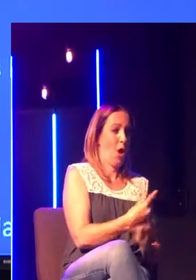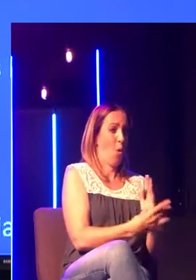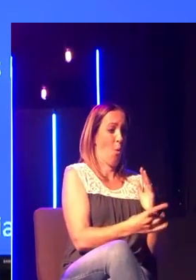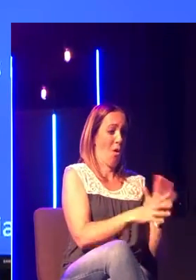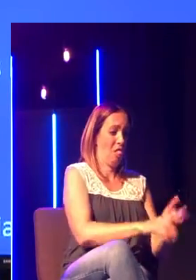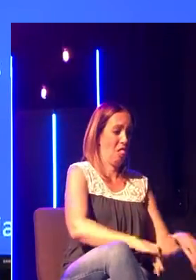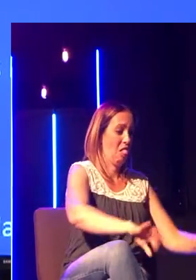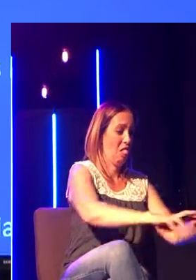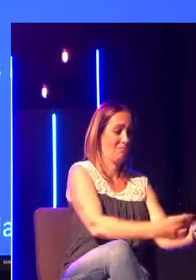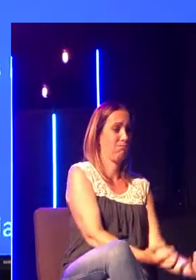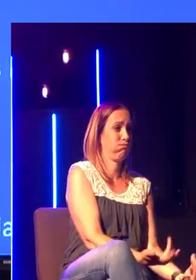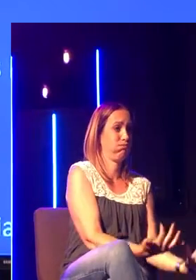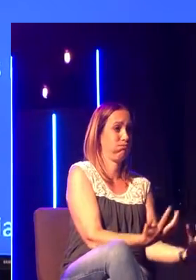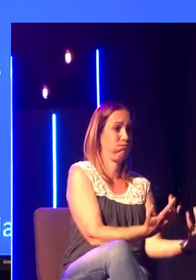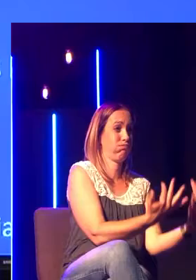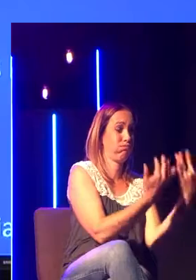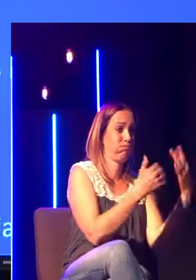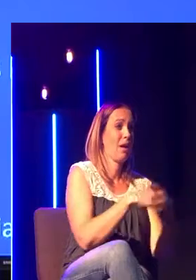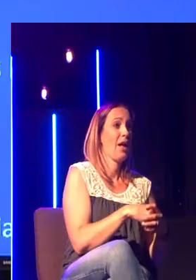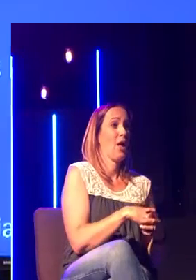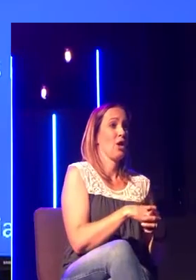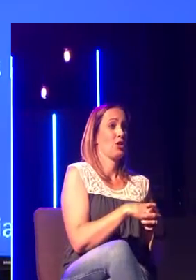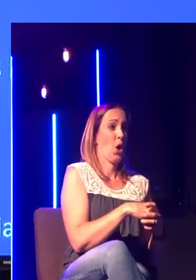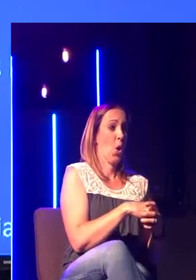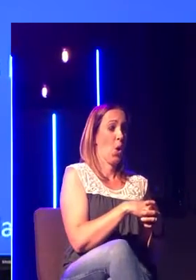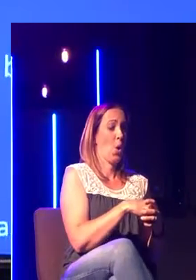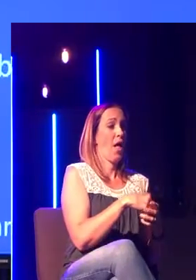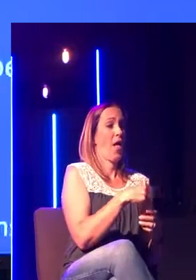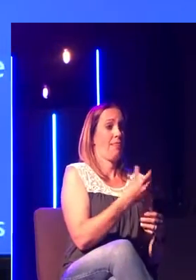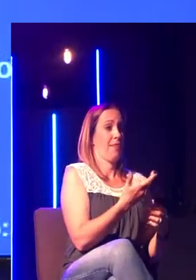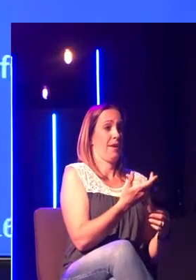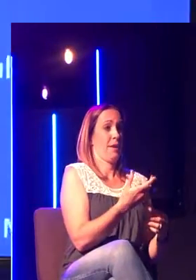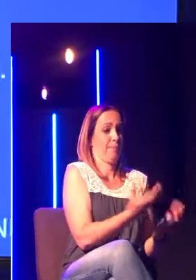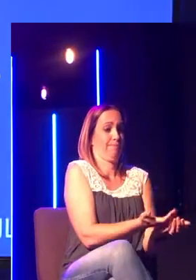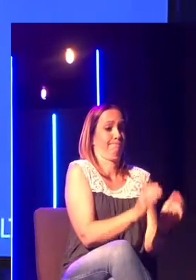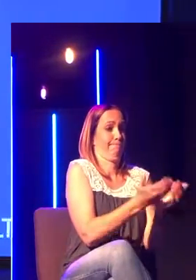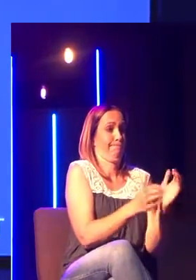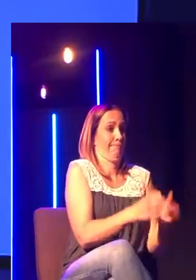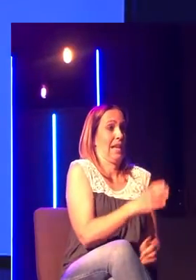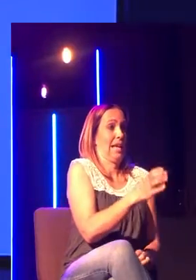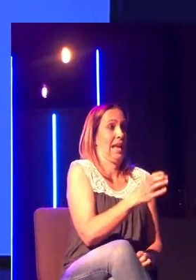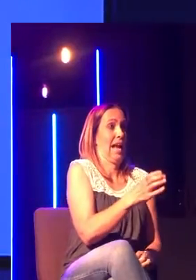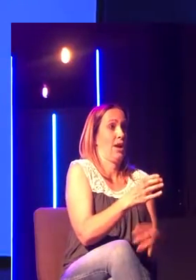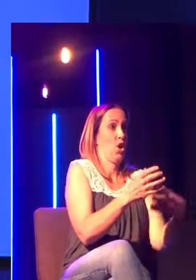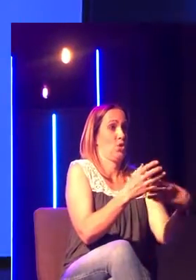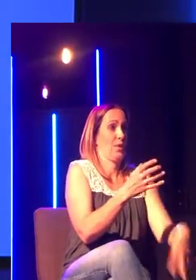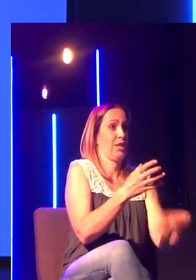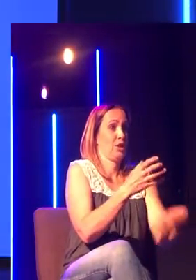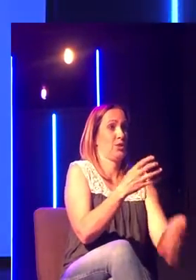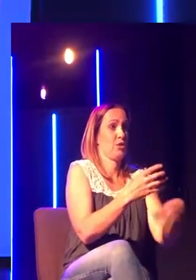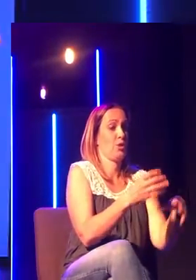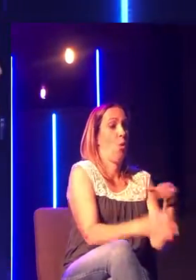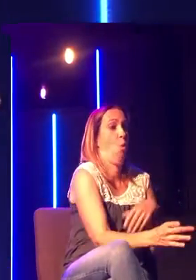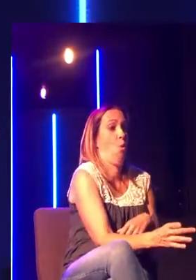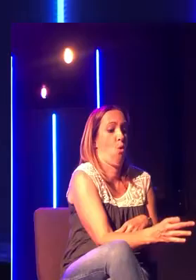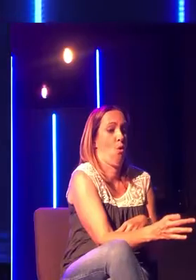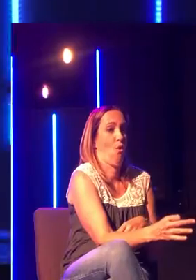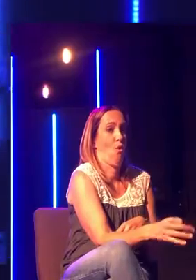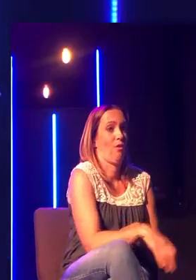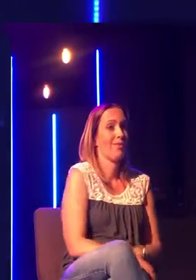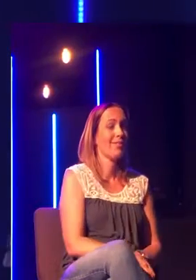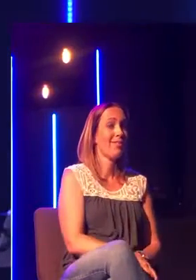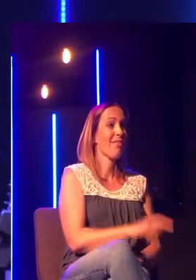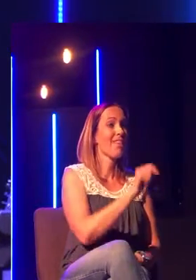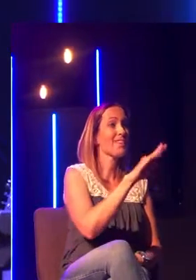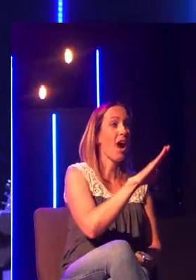had burned a hole through the grease trap of the barbecue, had burned a hole through the table, had burned a hole through the Rubbermaid